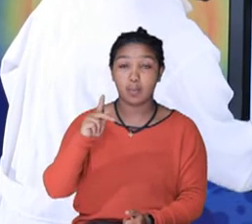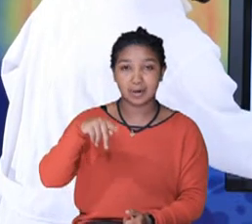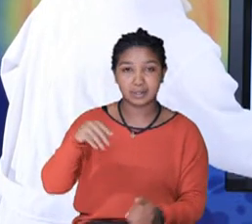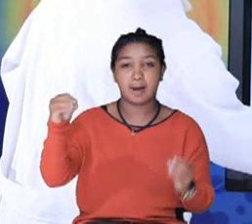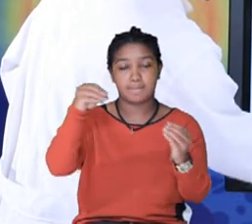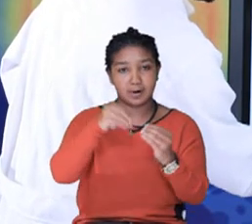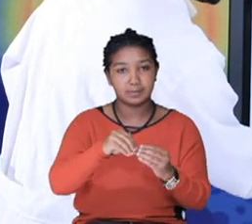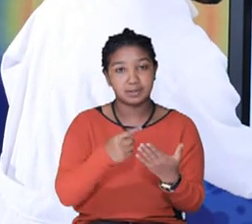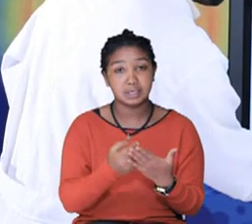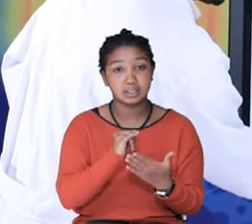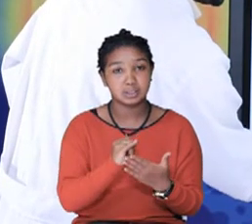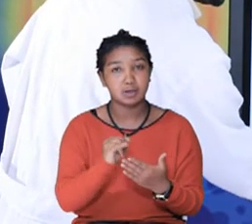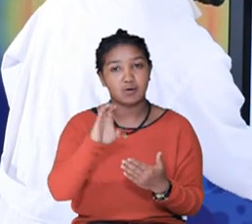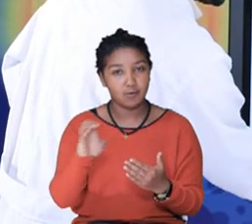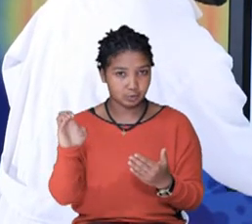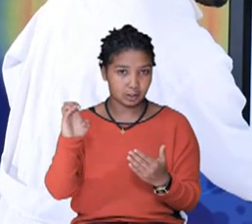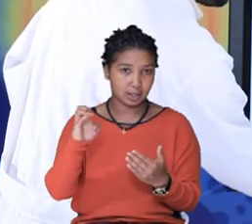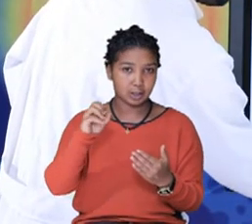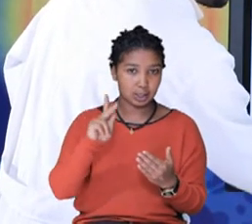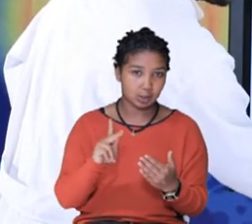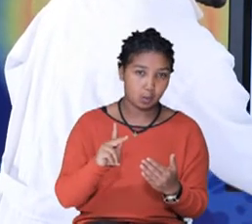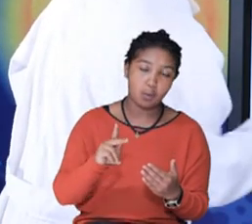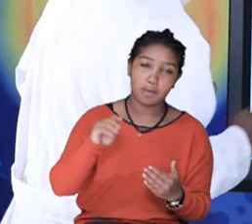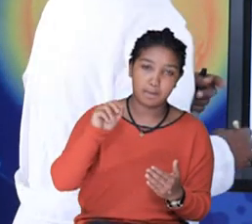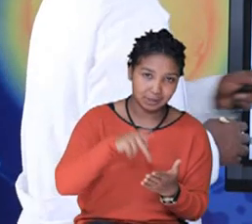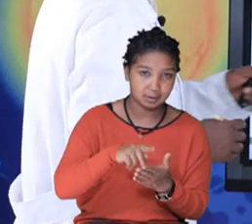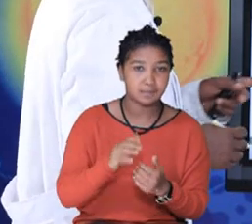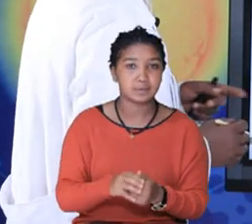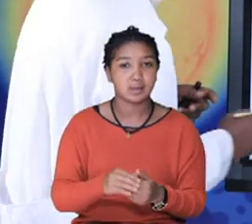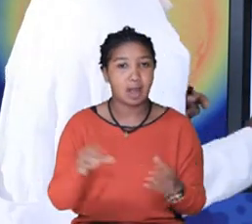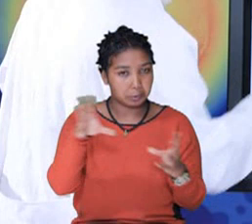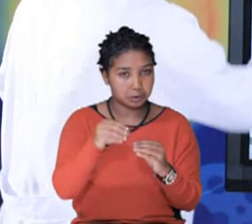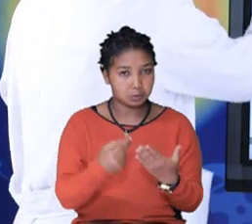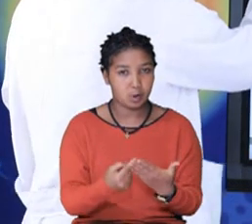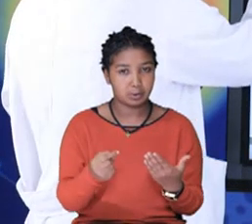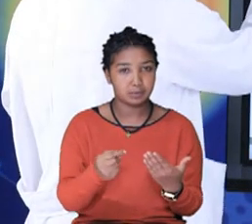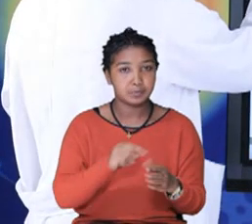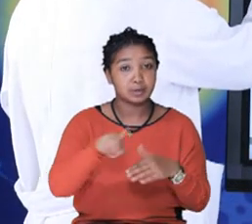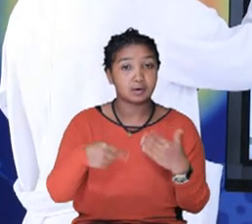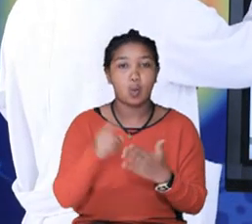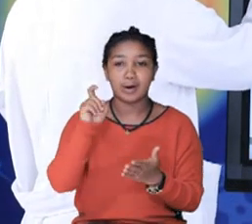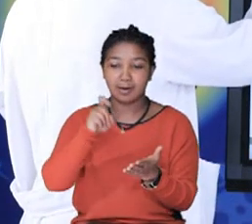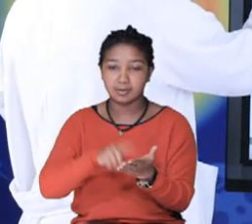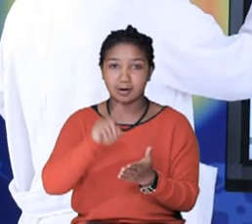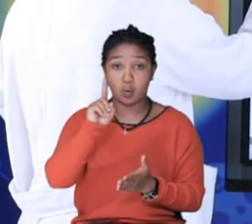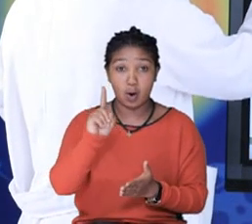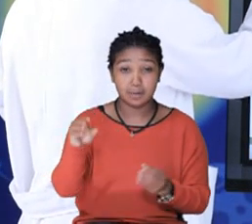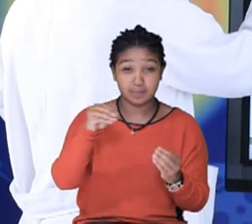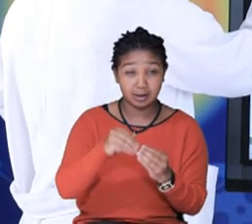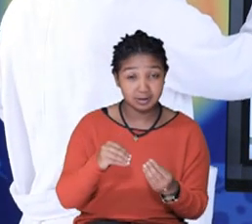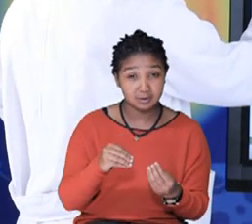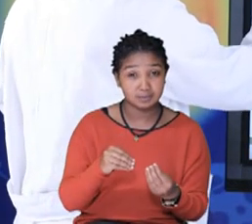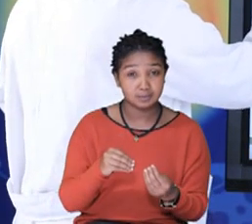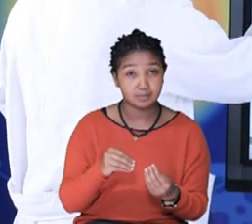kilopascal plus Z is 40 kilopascal. Add this one. So 101